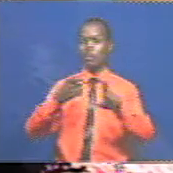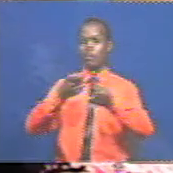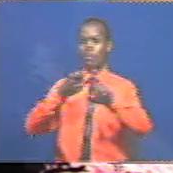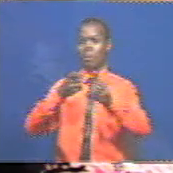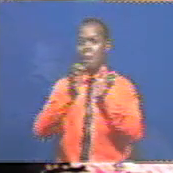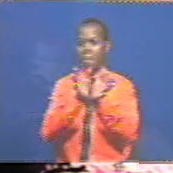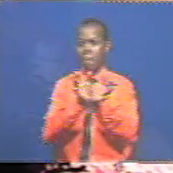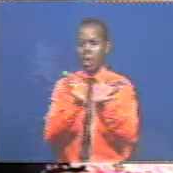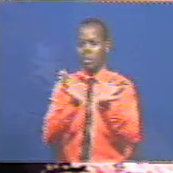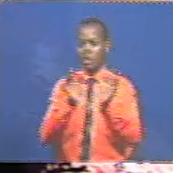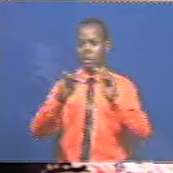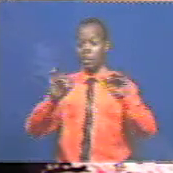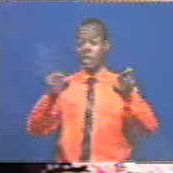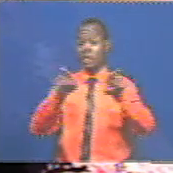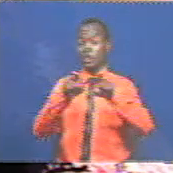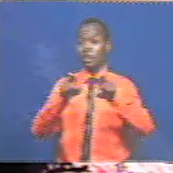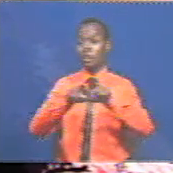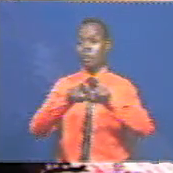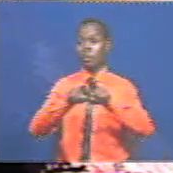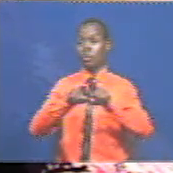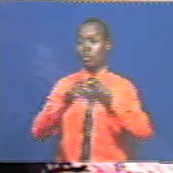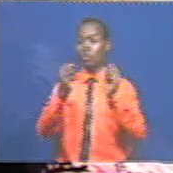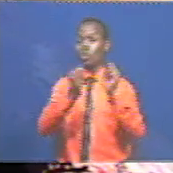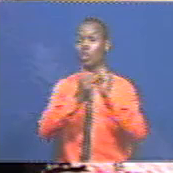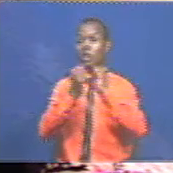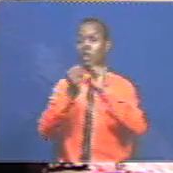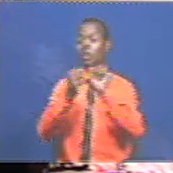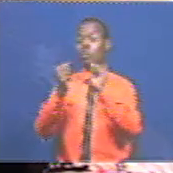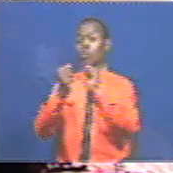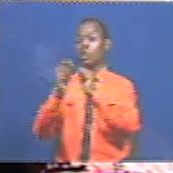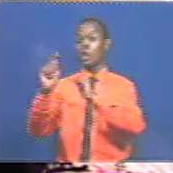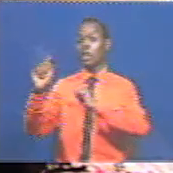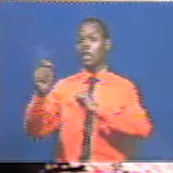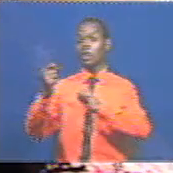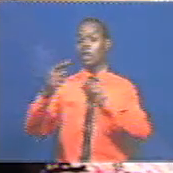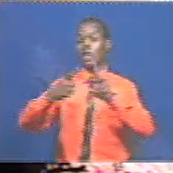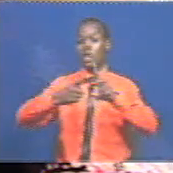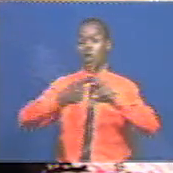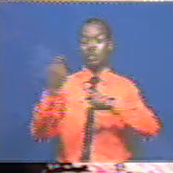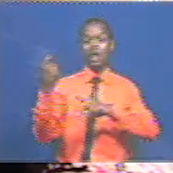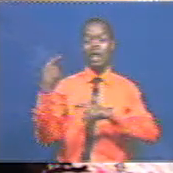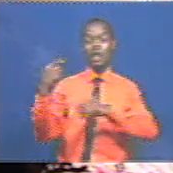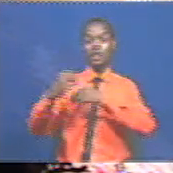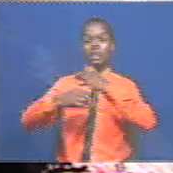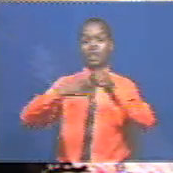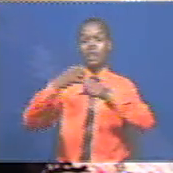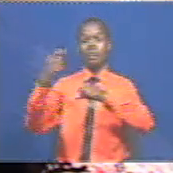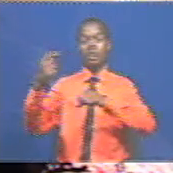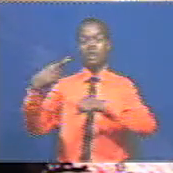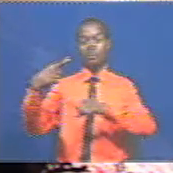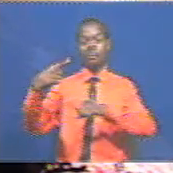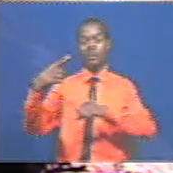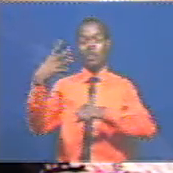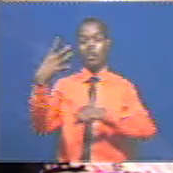and also linking together with de Kenya we launched last year July with the FCS